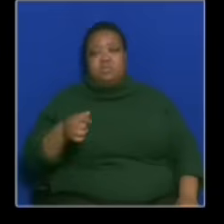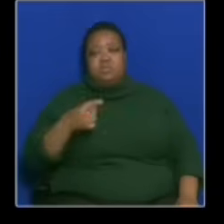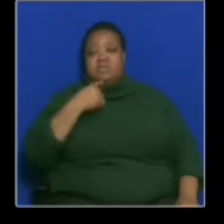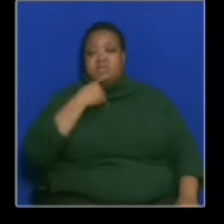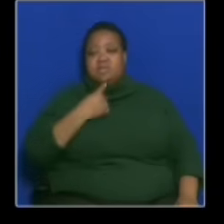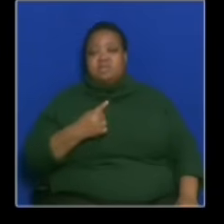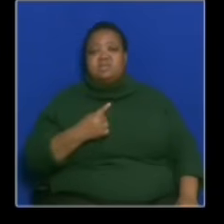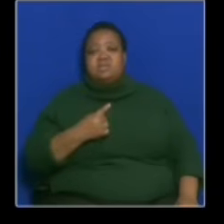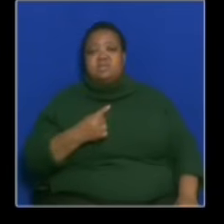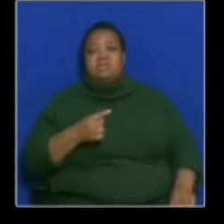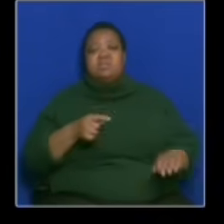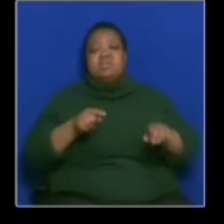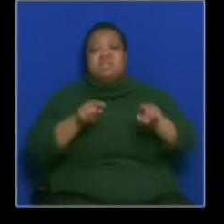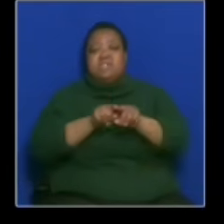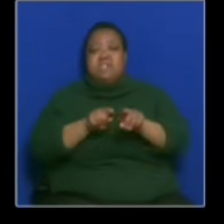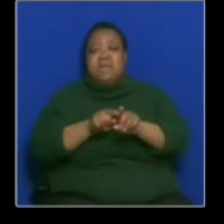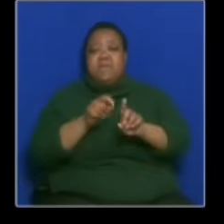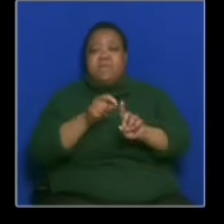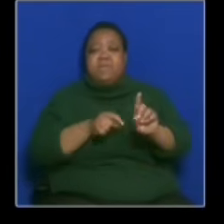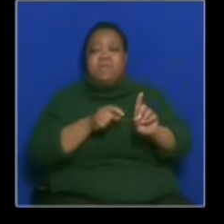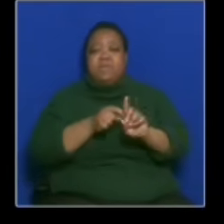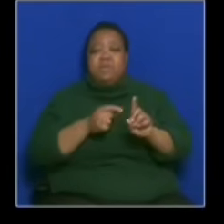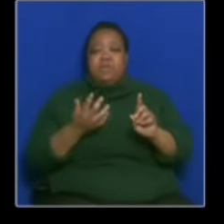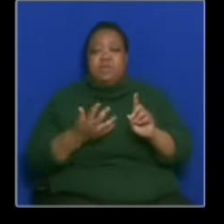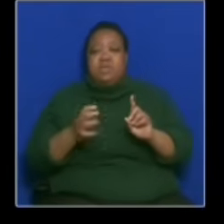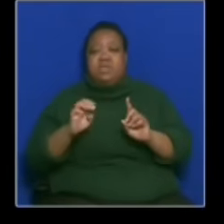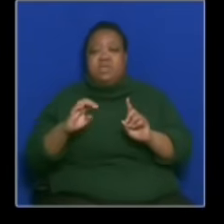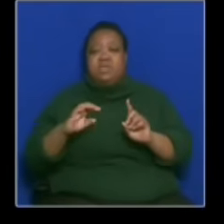London, Pro-Tobacco, that's busy with